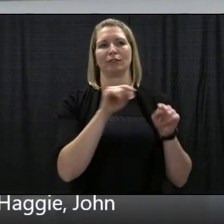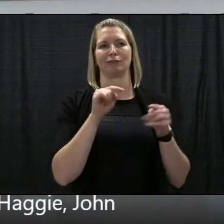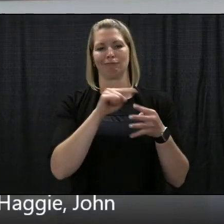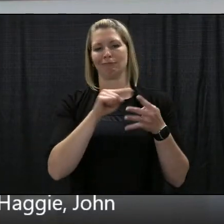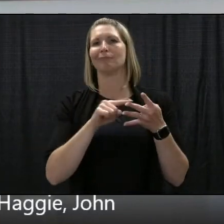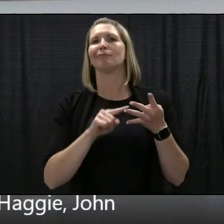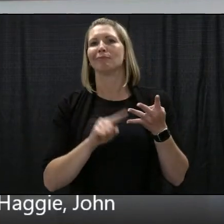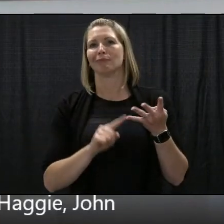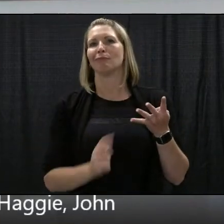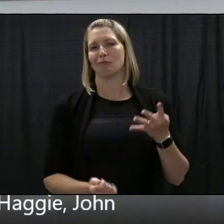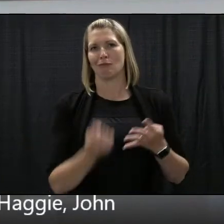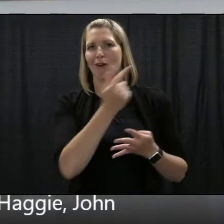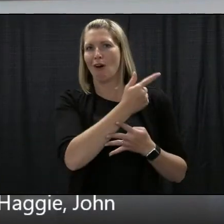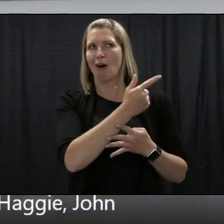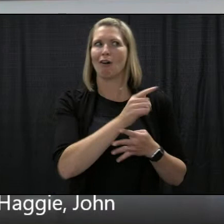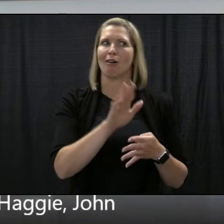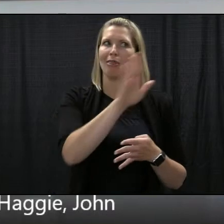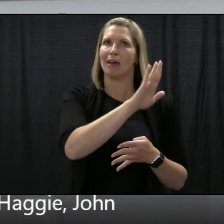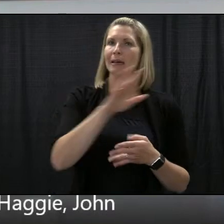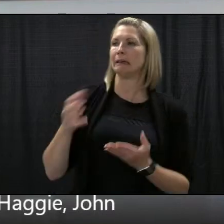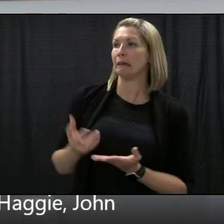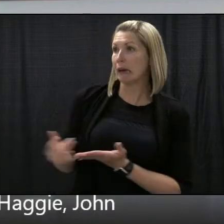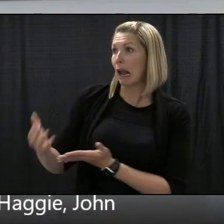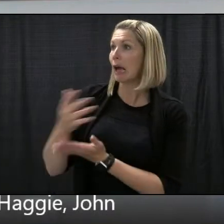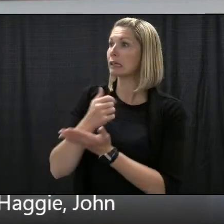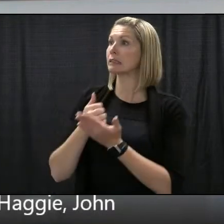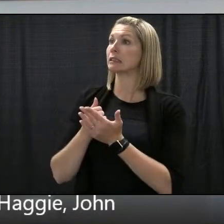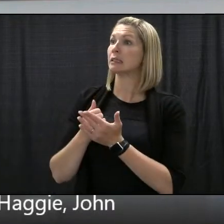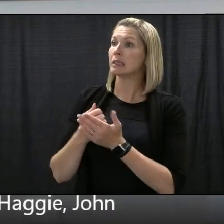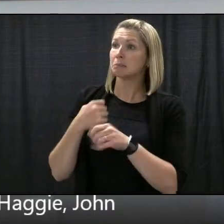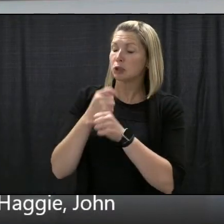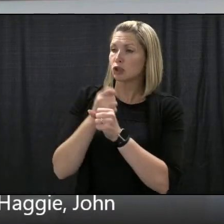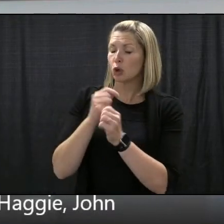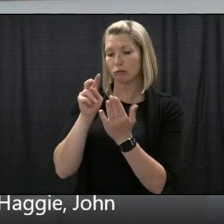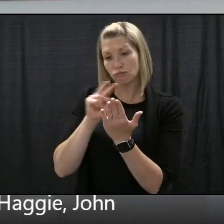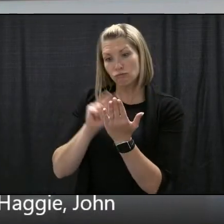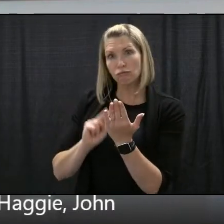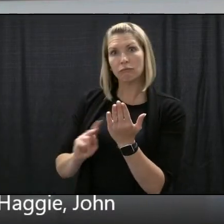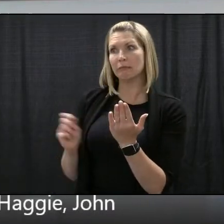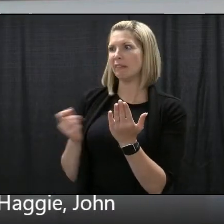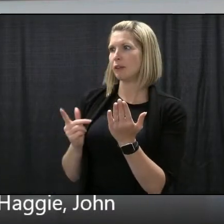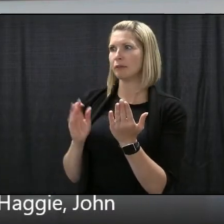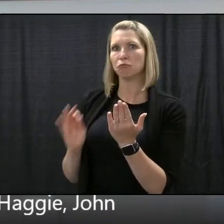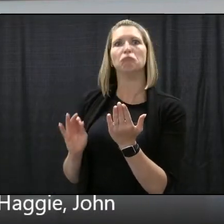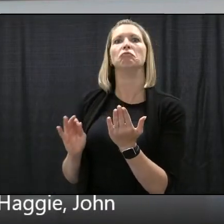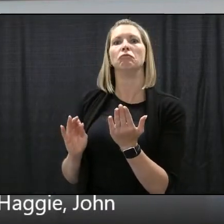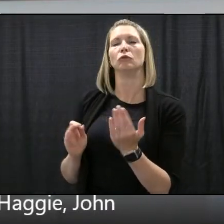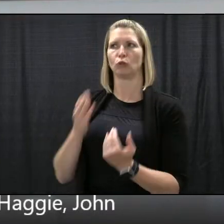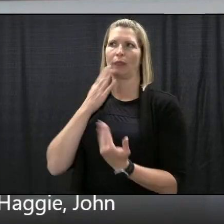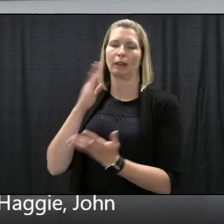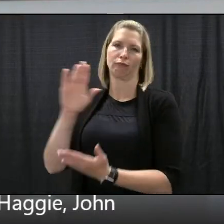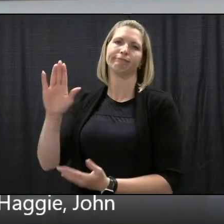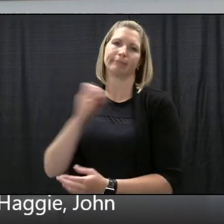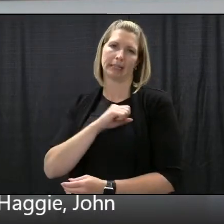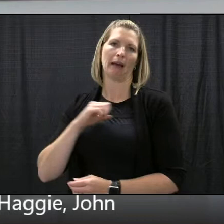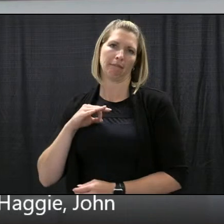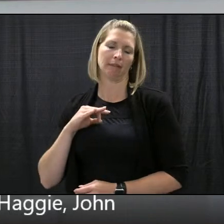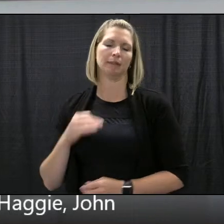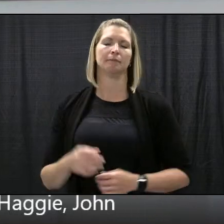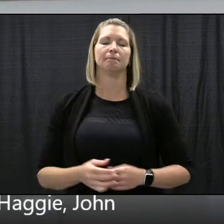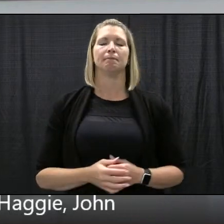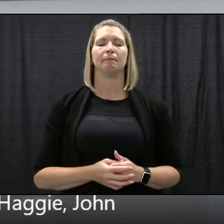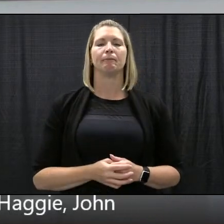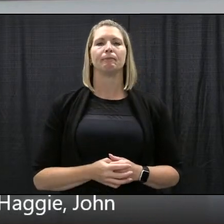staff who've been dealing with travel forms behind the scenes. From the point of view of